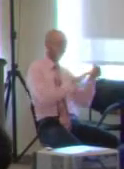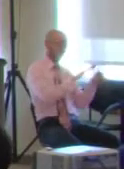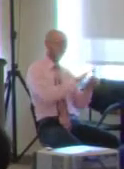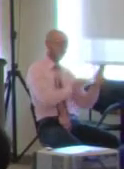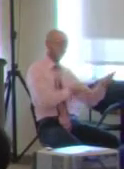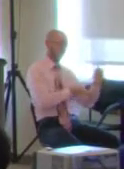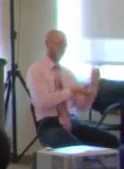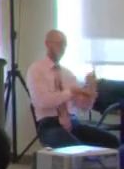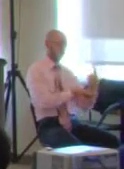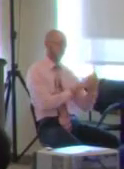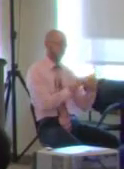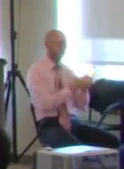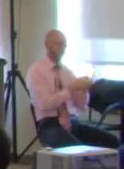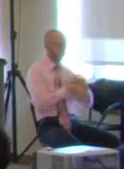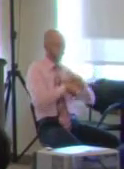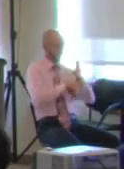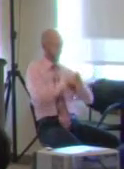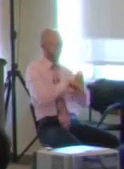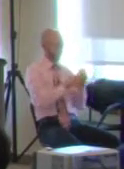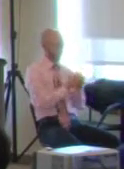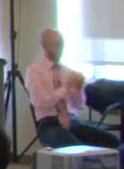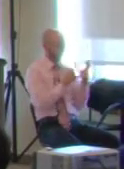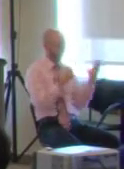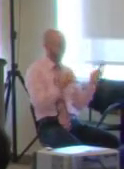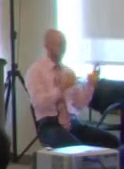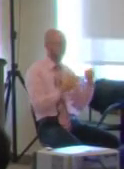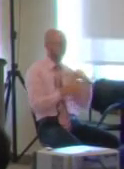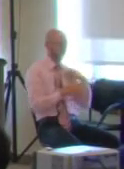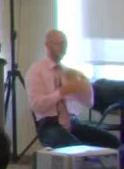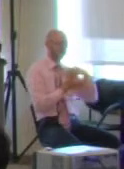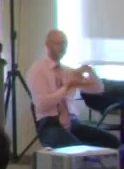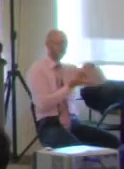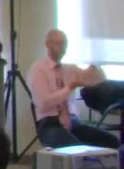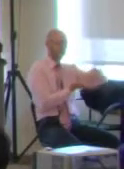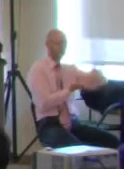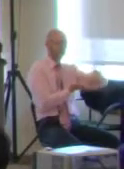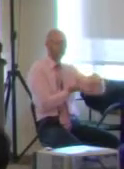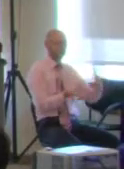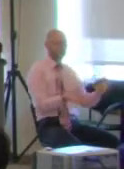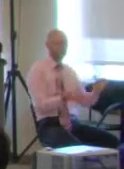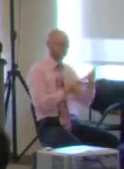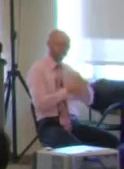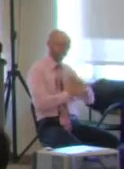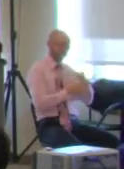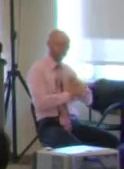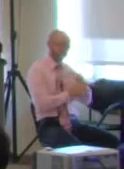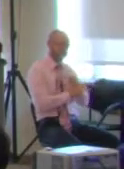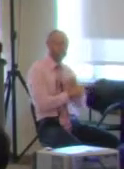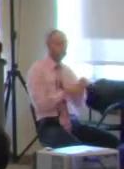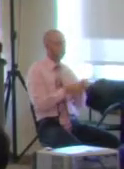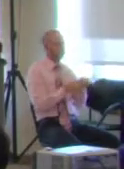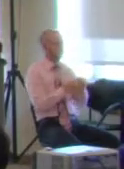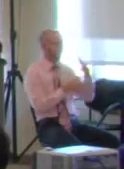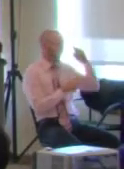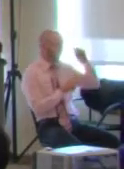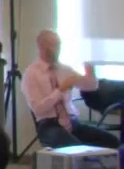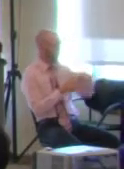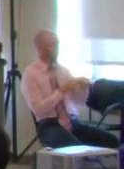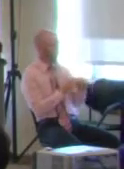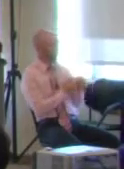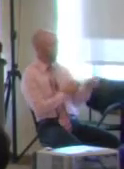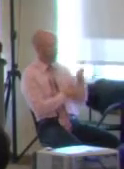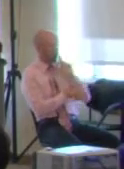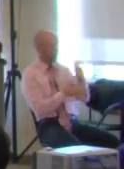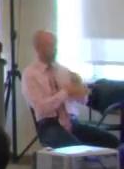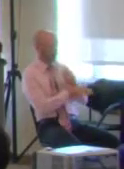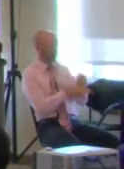a facsimile of that with supports that they have? Explore the ways they might continue to function at work and